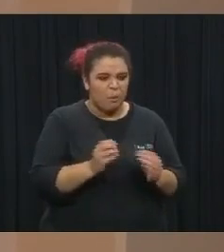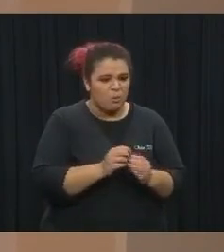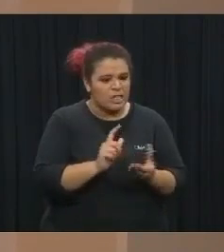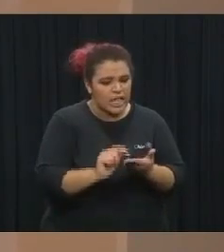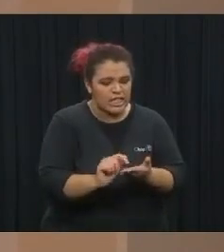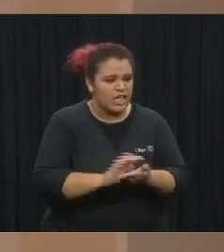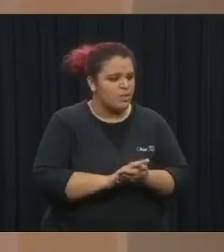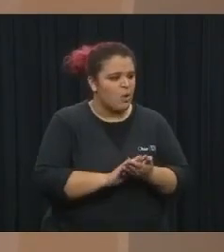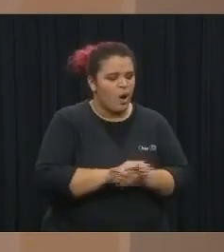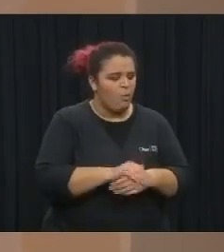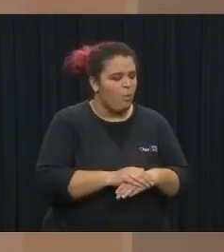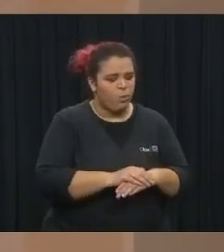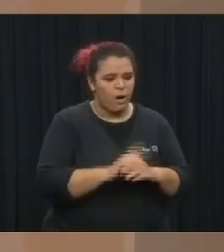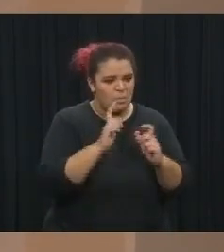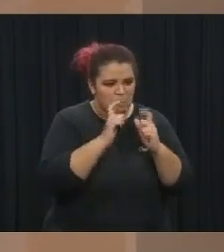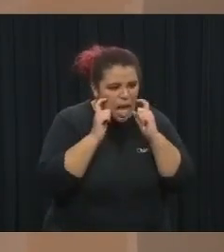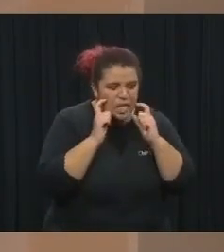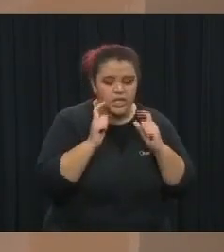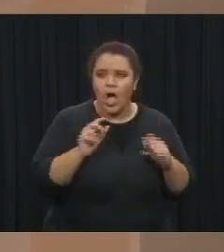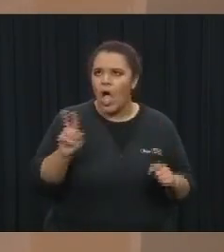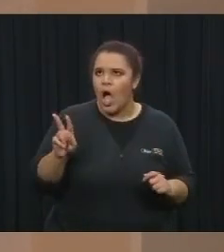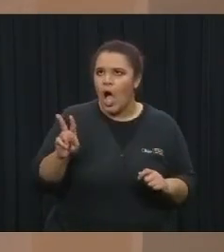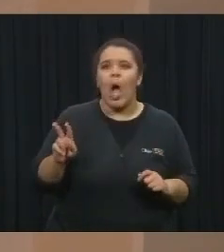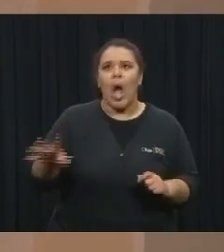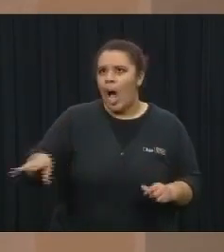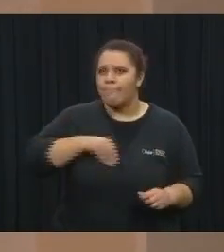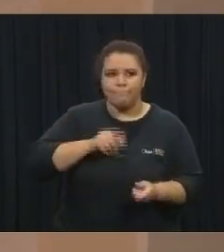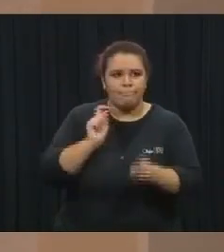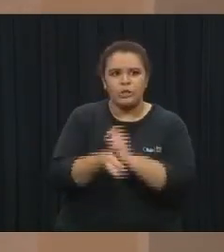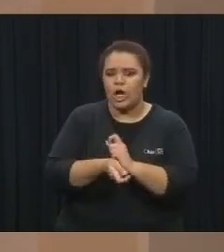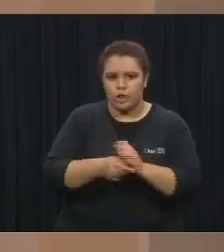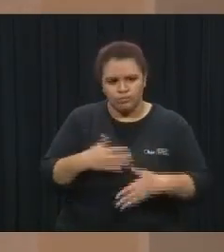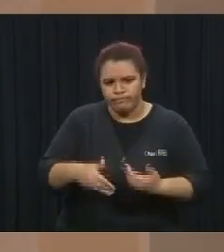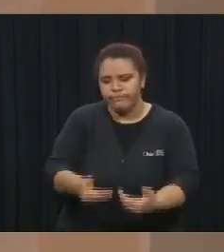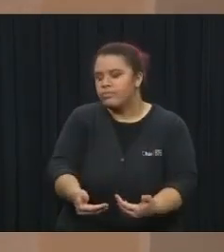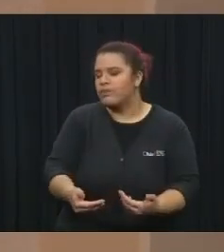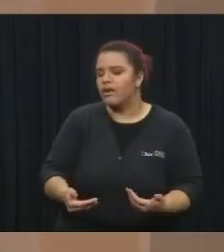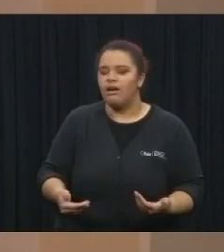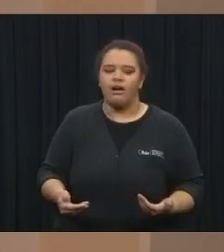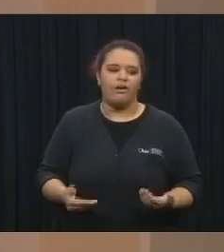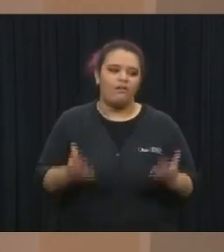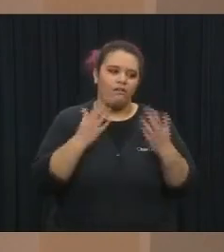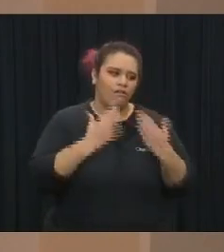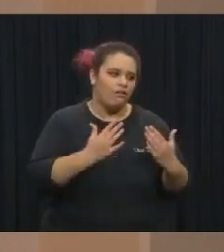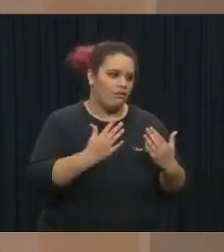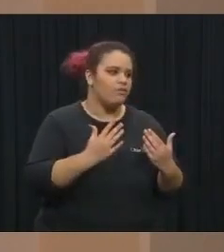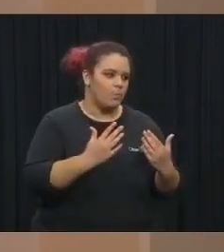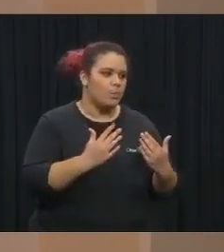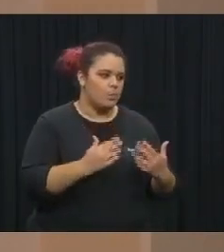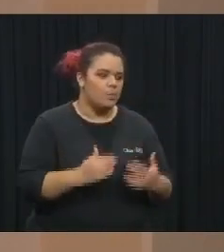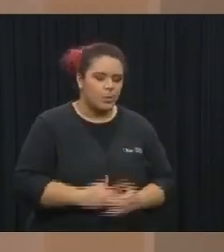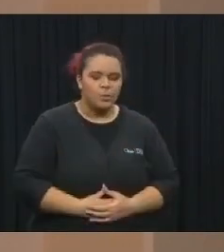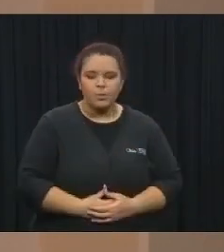or masks. The response has been terrific, and we really appreciate it.